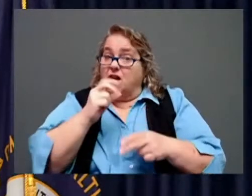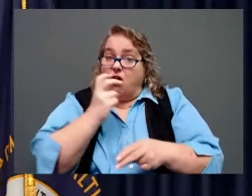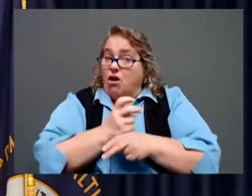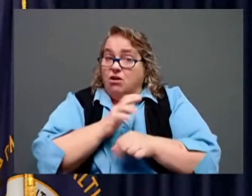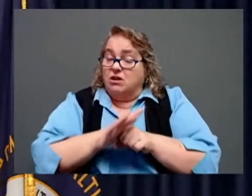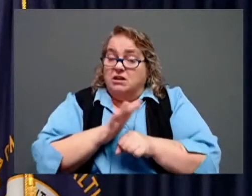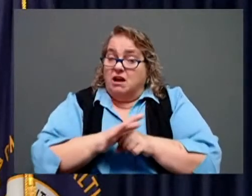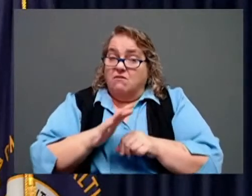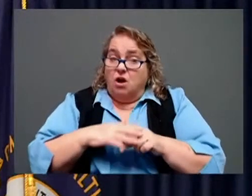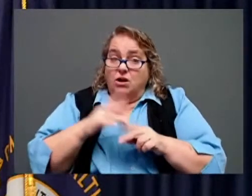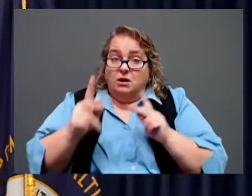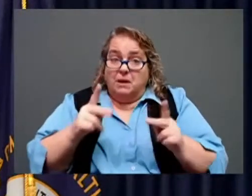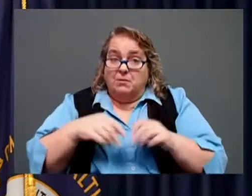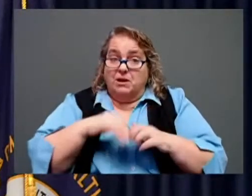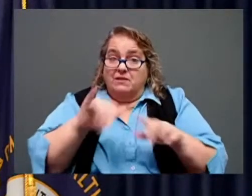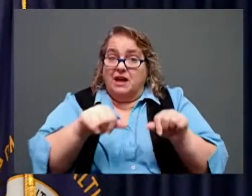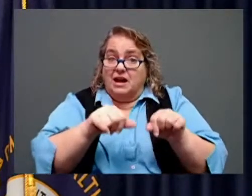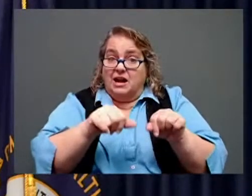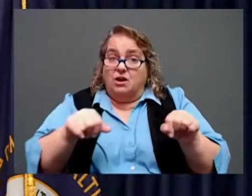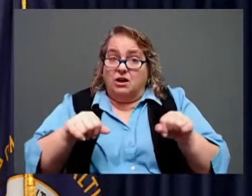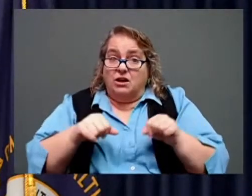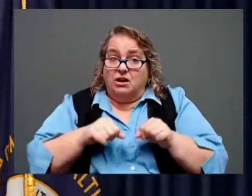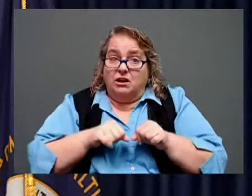of this region, they're